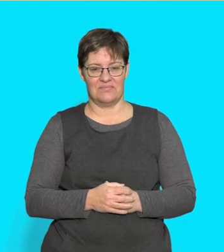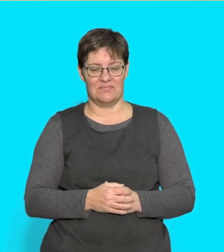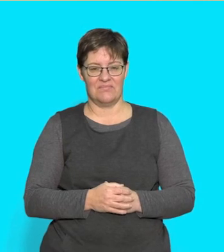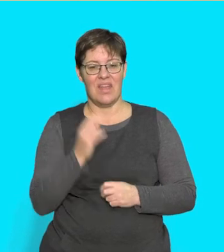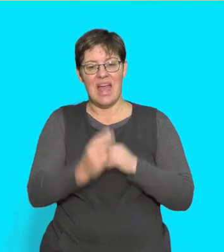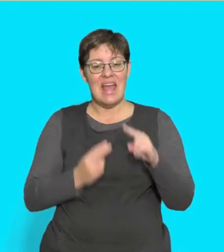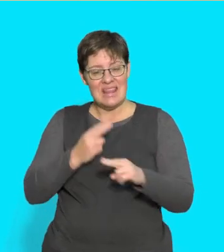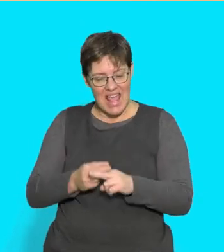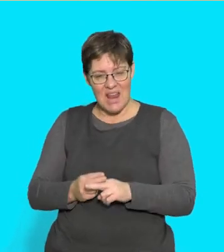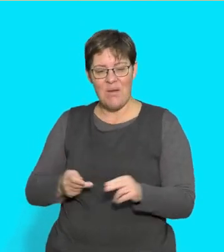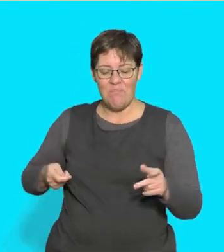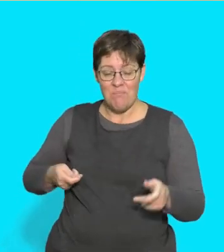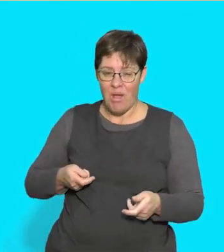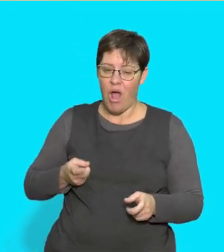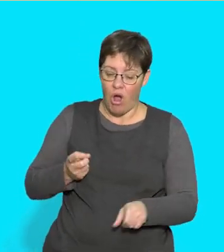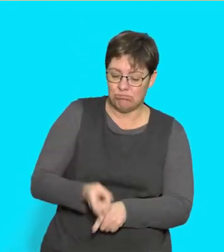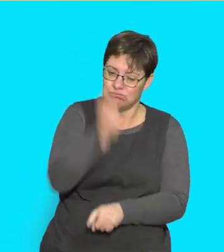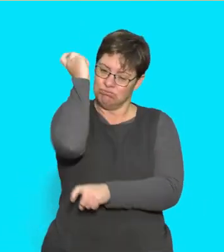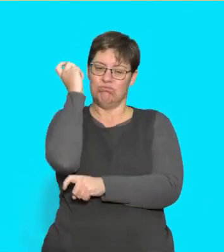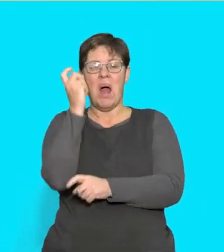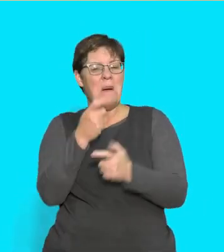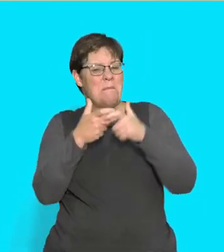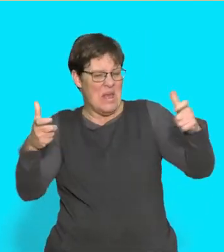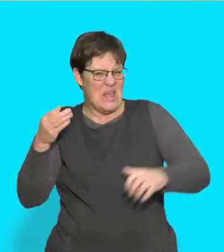Then I caught a big fish.